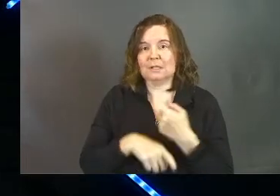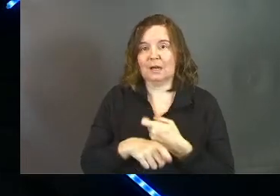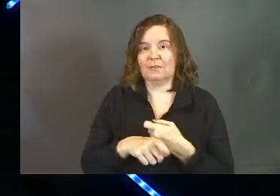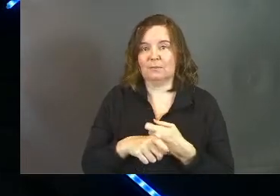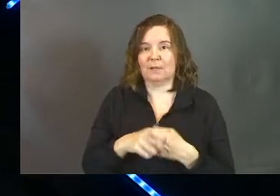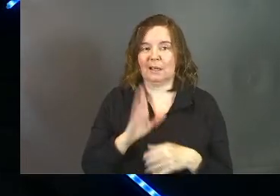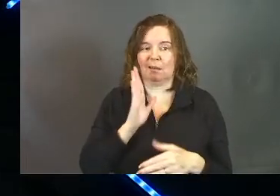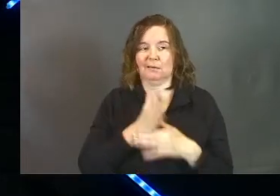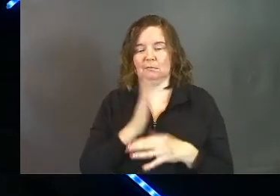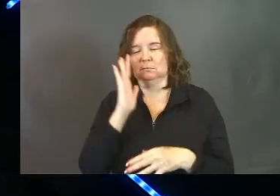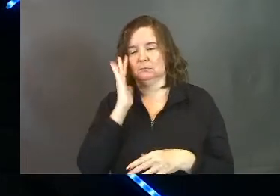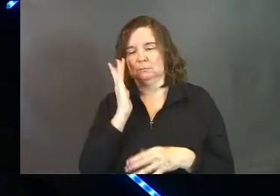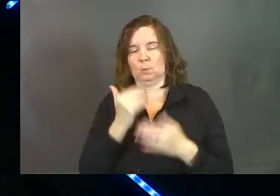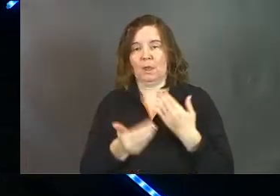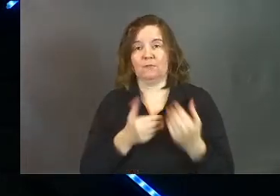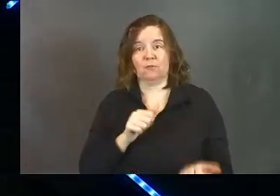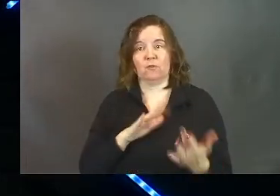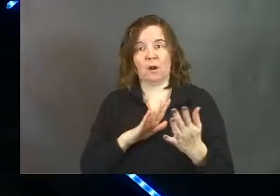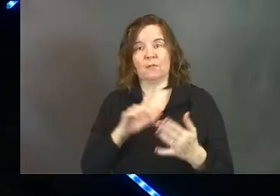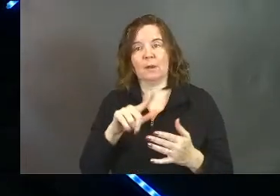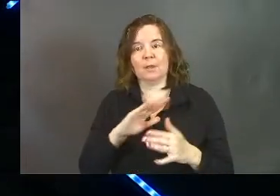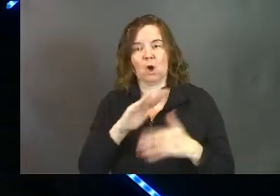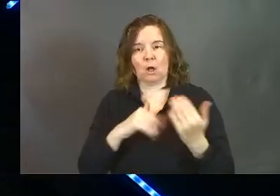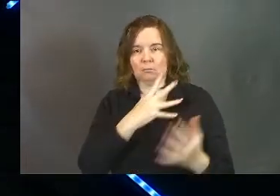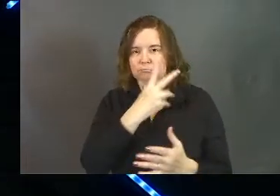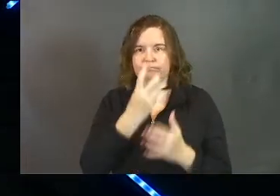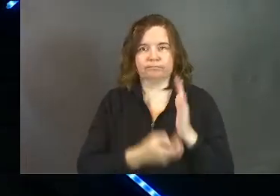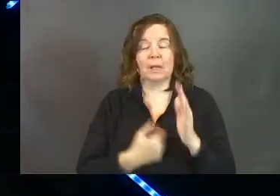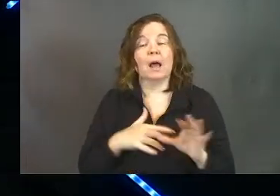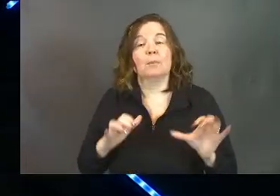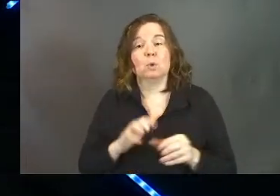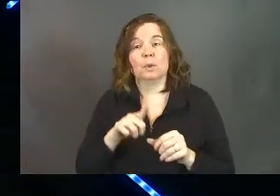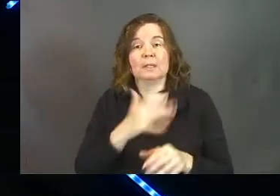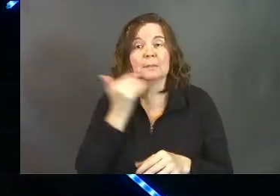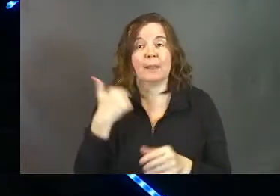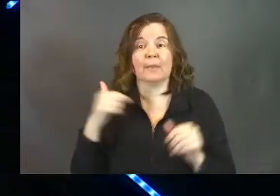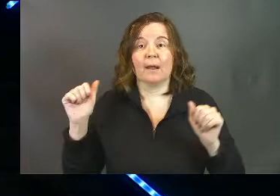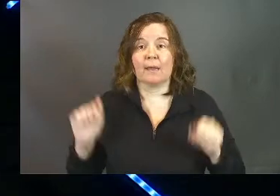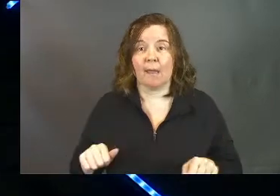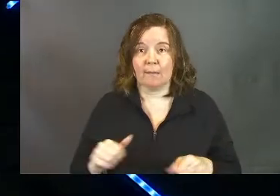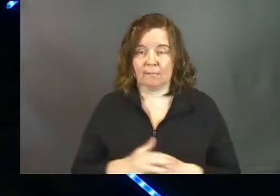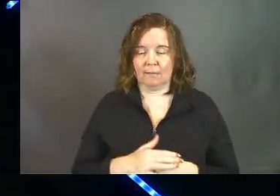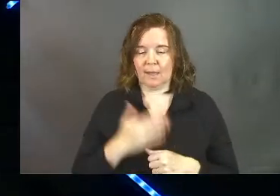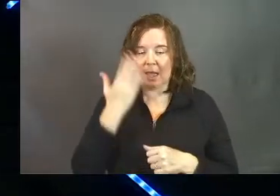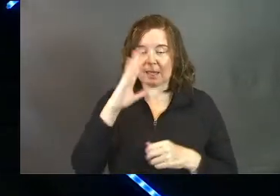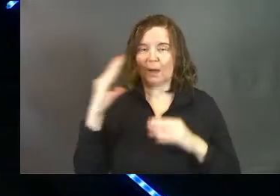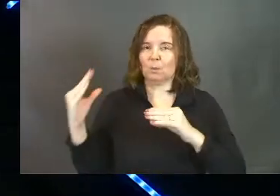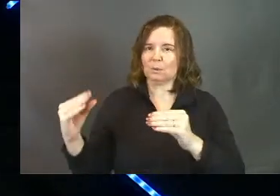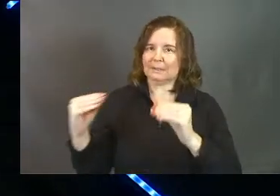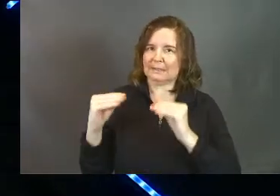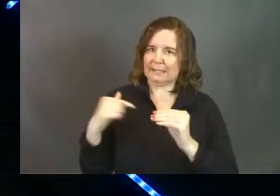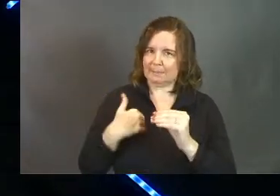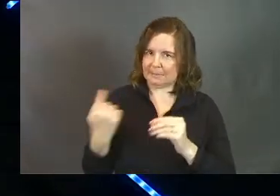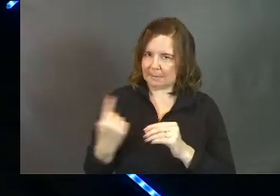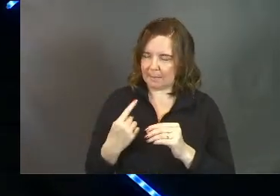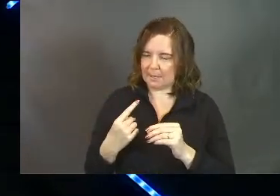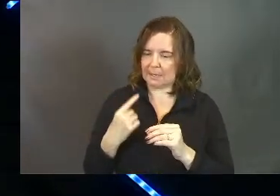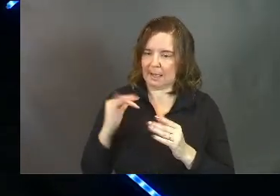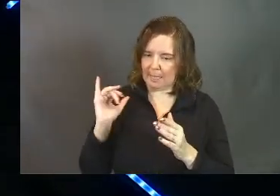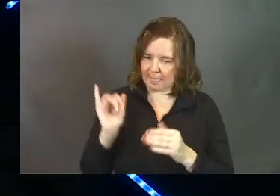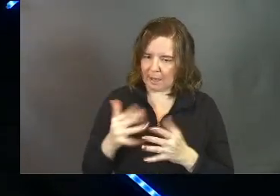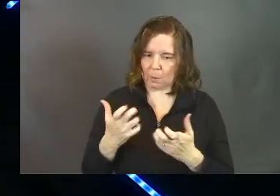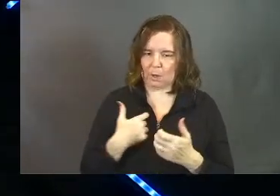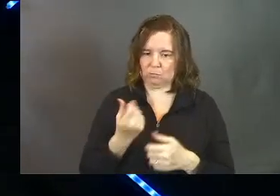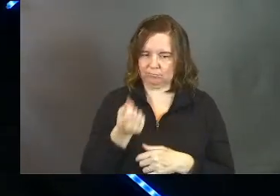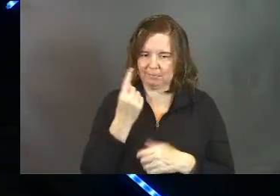just being annoyed with whatever's in front of you, be all about it. And I'm going to do this the best that I can. And God's going to teach me something here. And he's going to go, that's what I